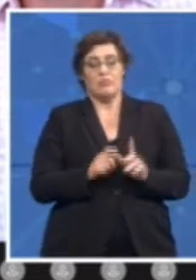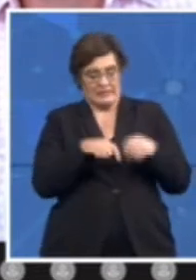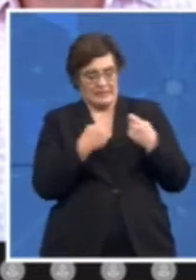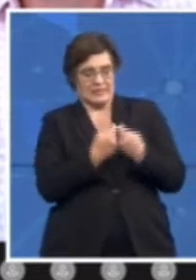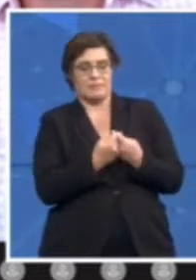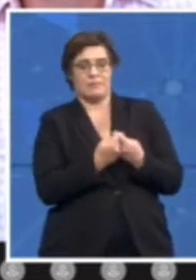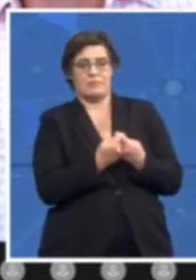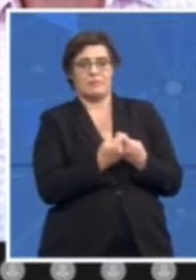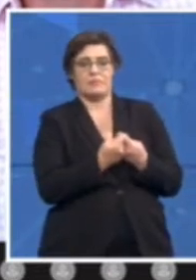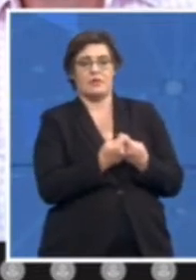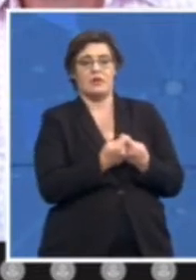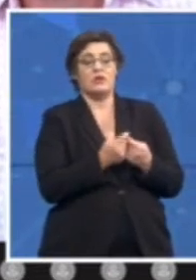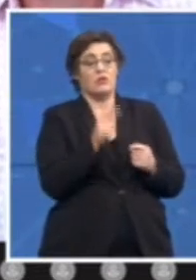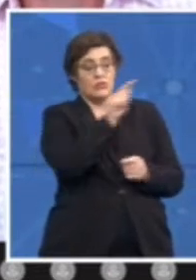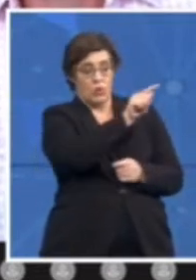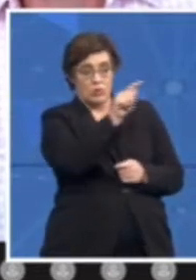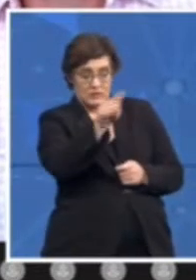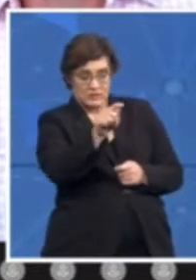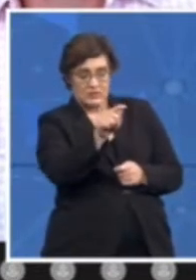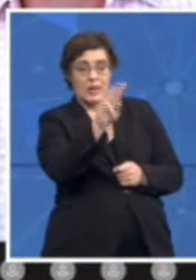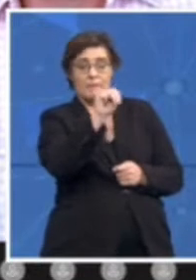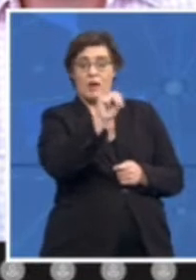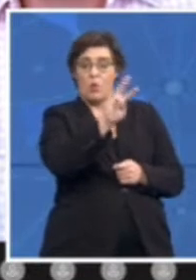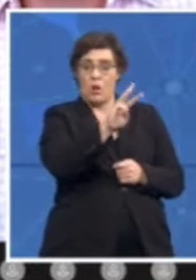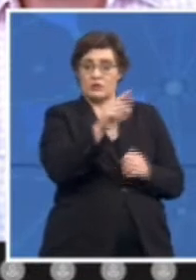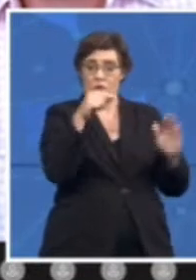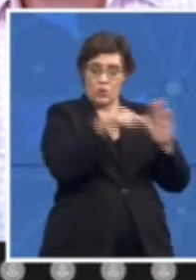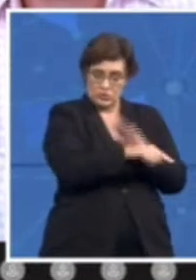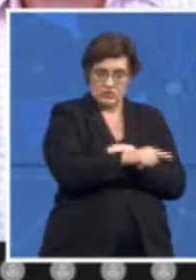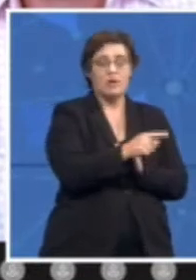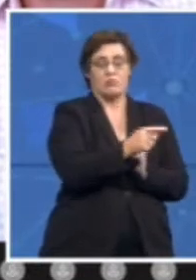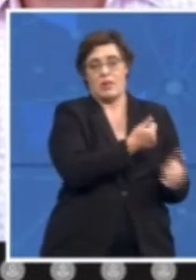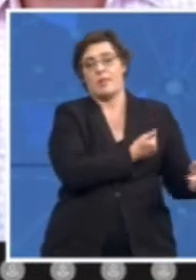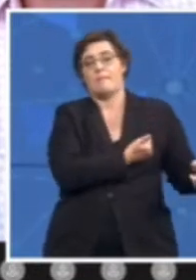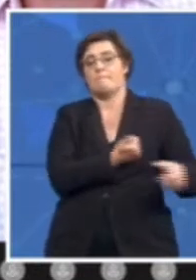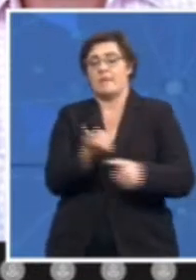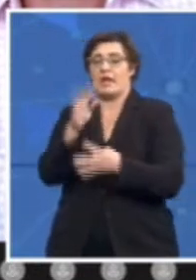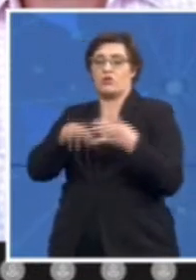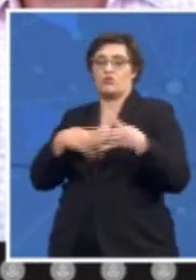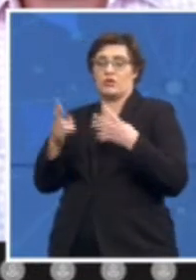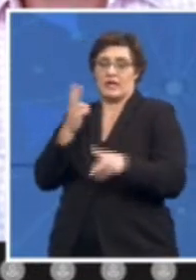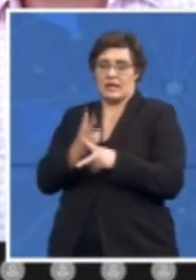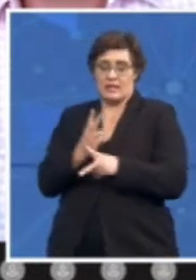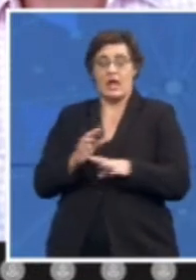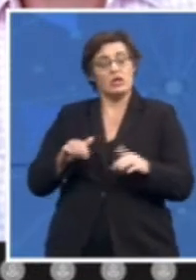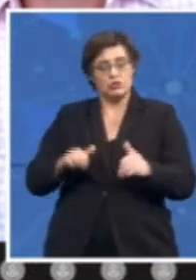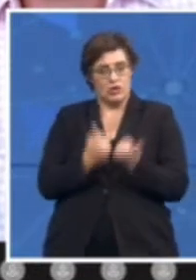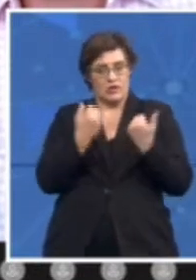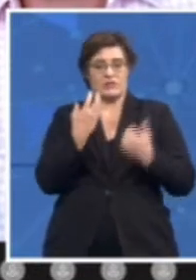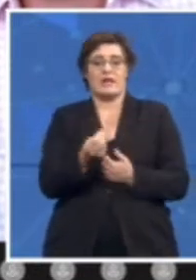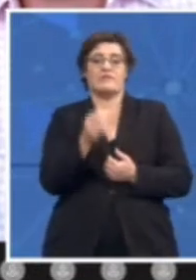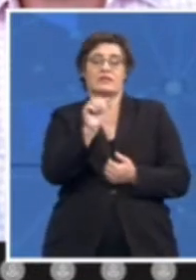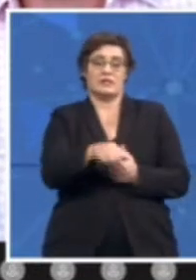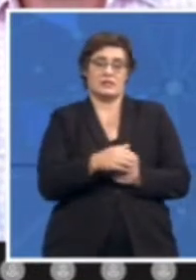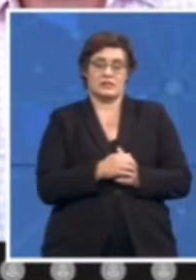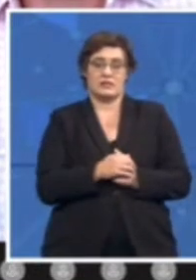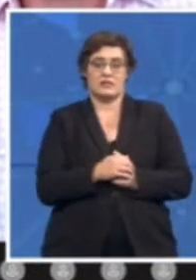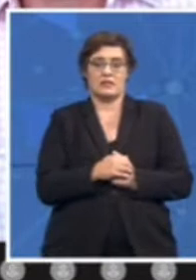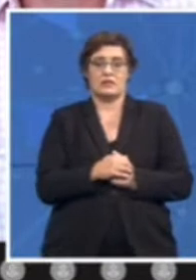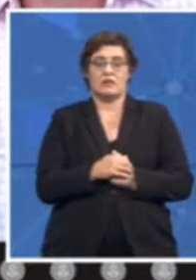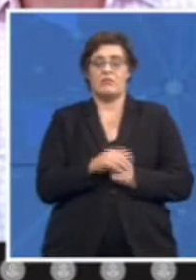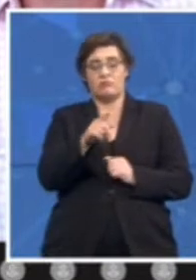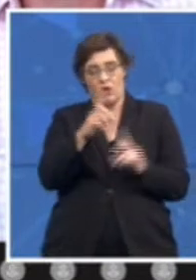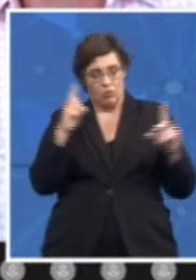megawatts that are on outage. Of course, some challenges do remain. These are complex units, very large